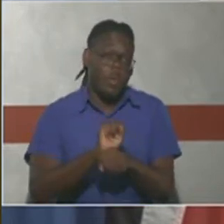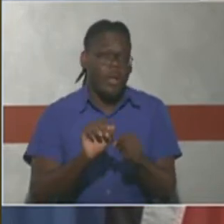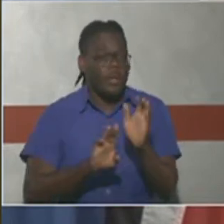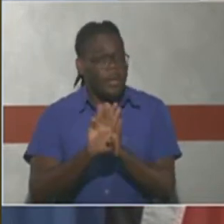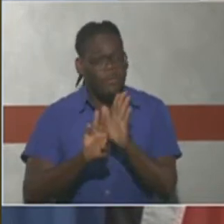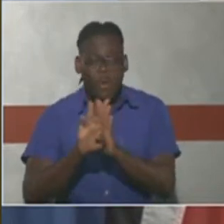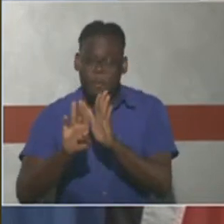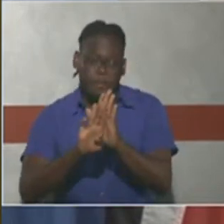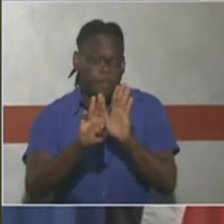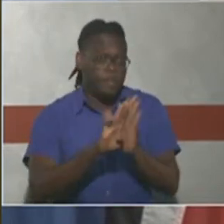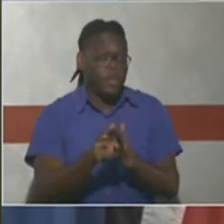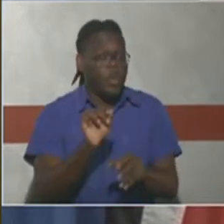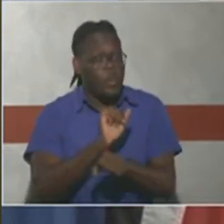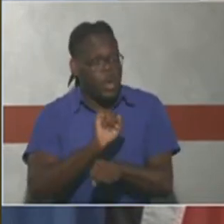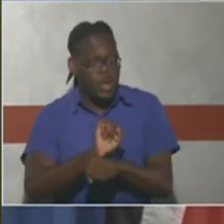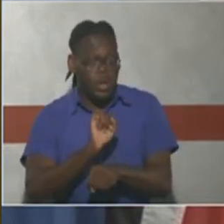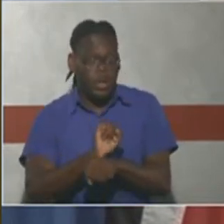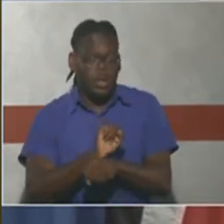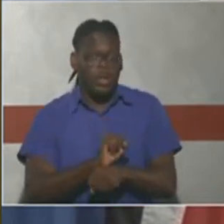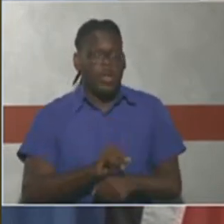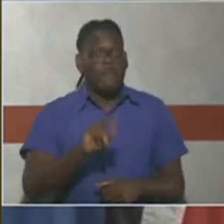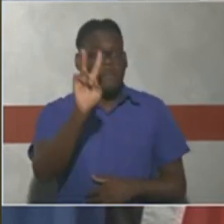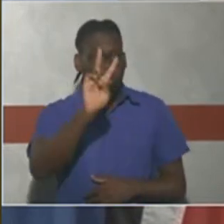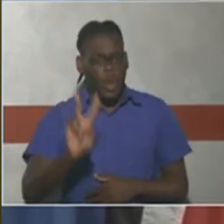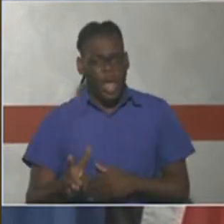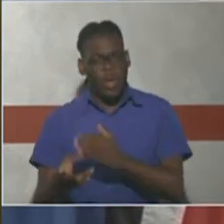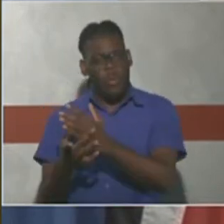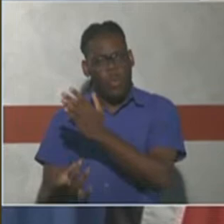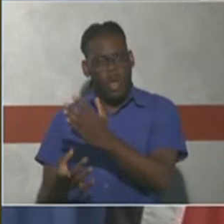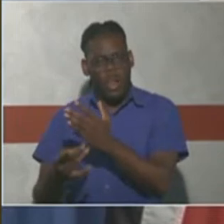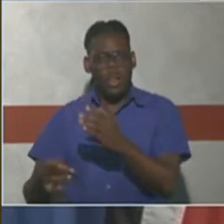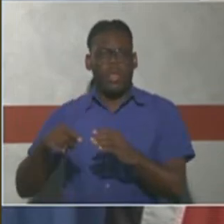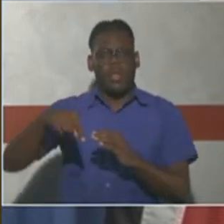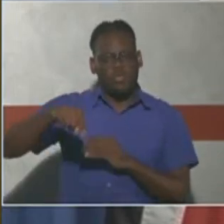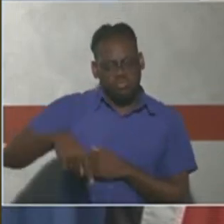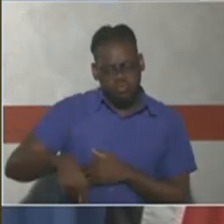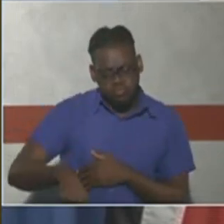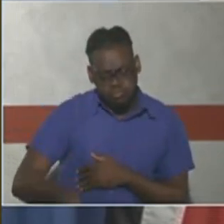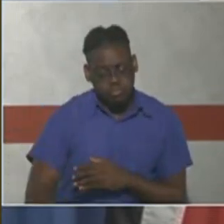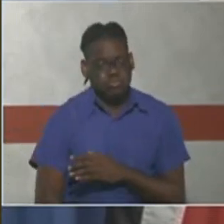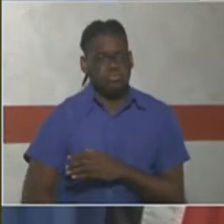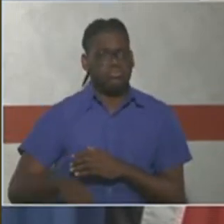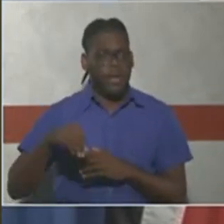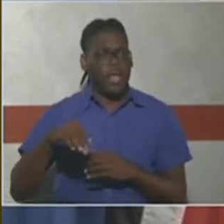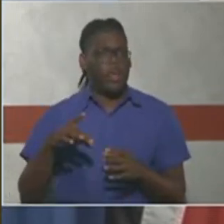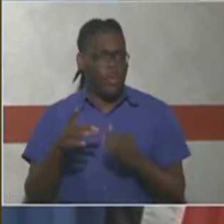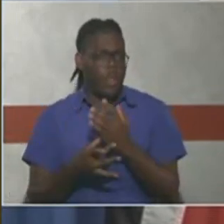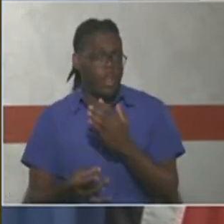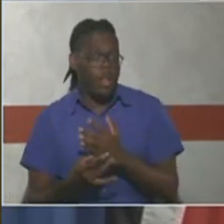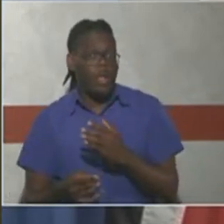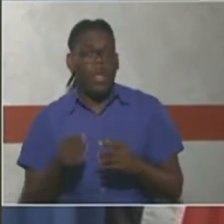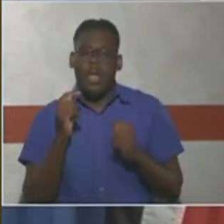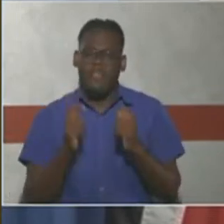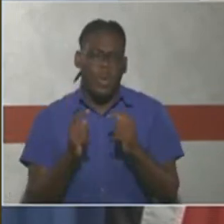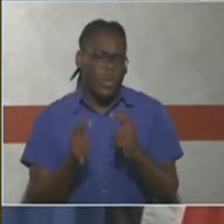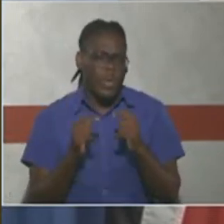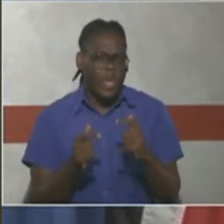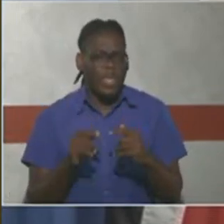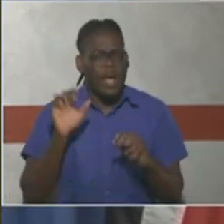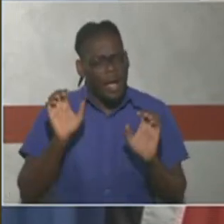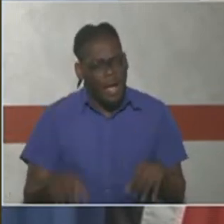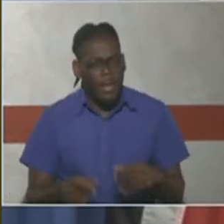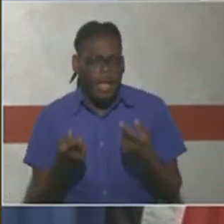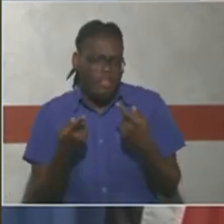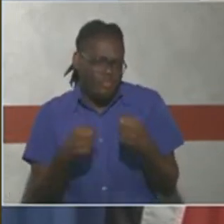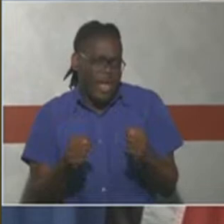what needs to be done, all the lead time work, we'll do as quickly as we can, but we will have to rely on Shell giving us